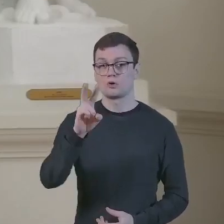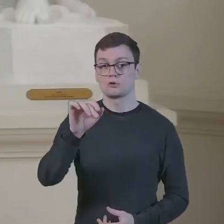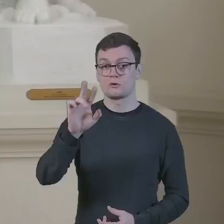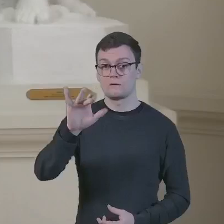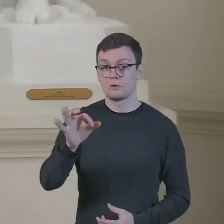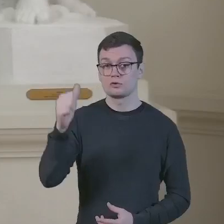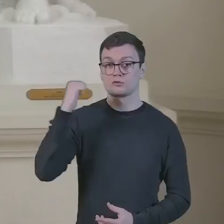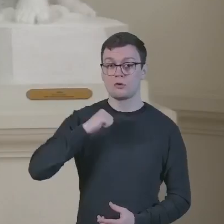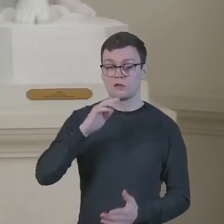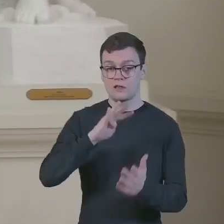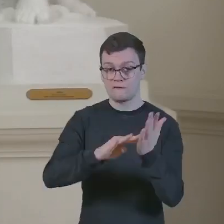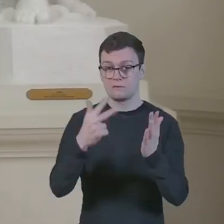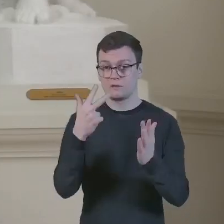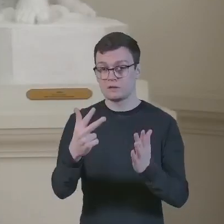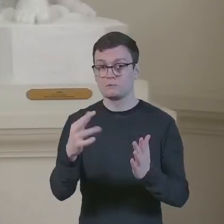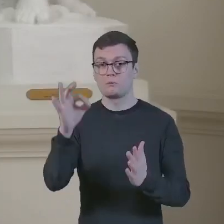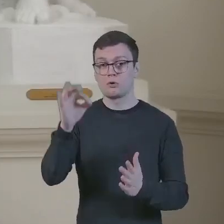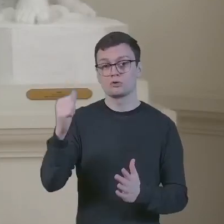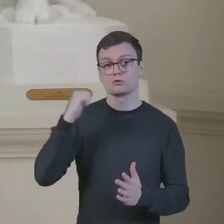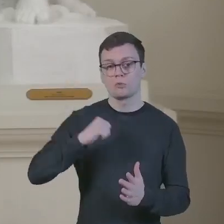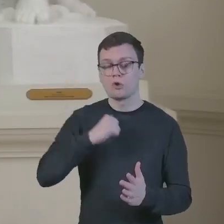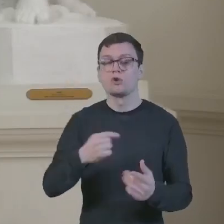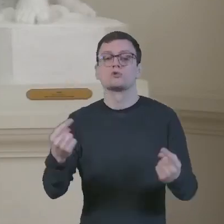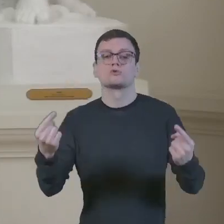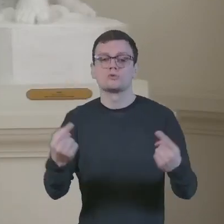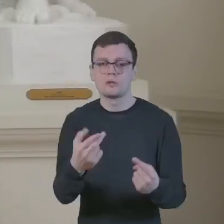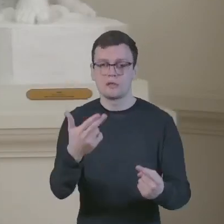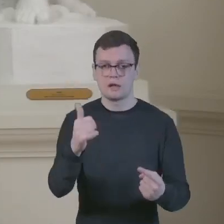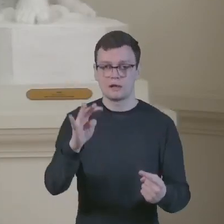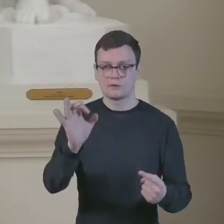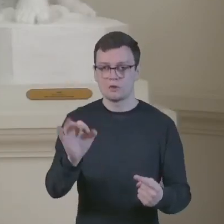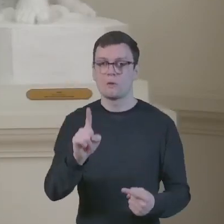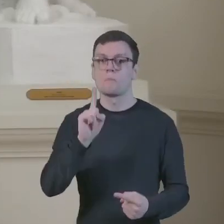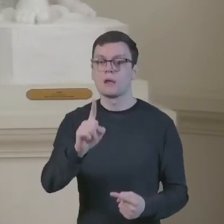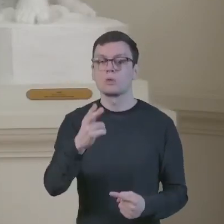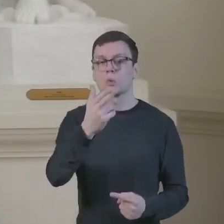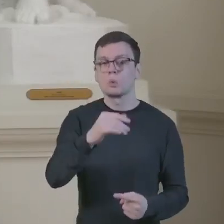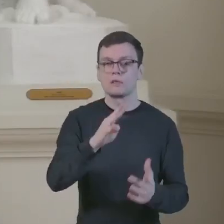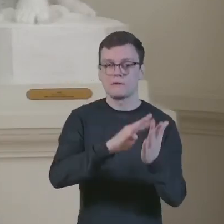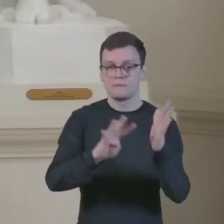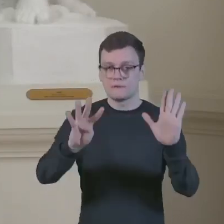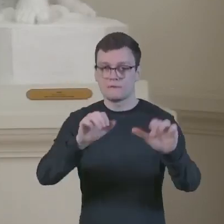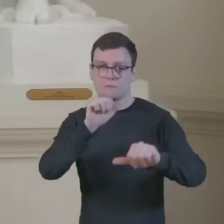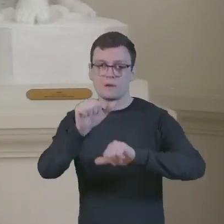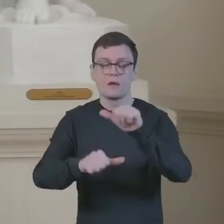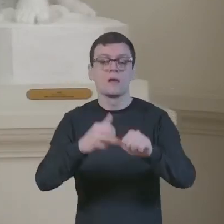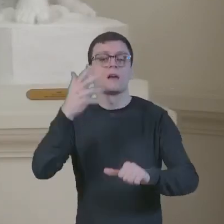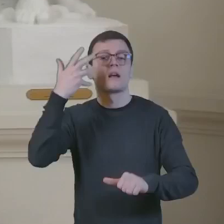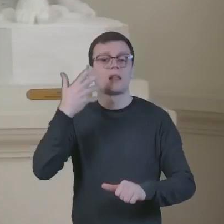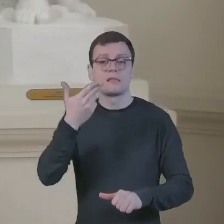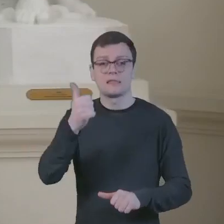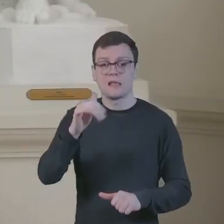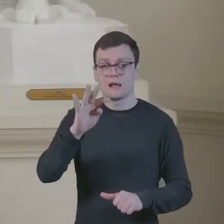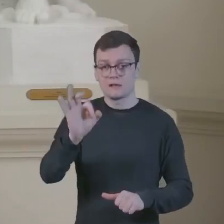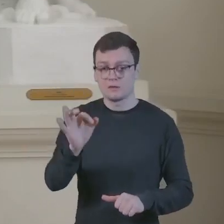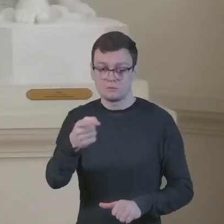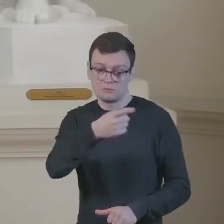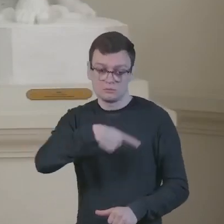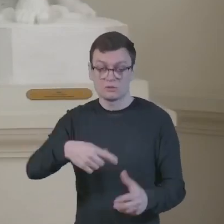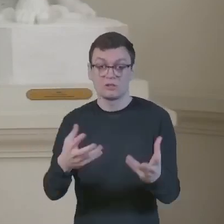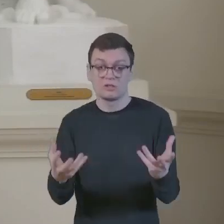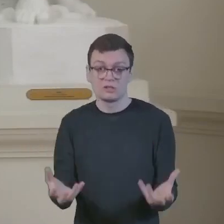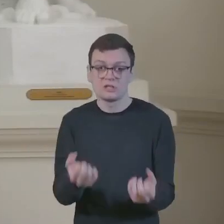historical aspiration since 1999, when NATO came to our rescue and stopped the ongoing genocide in our